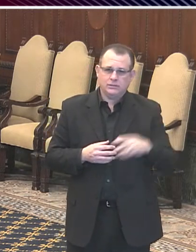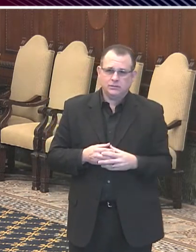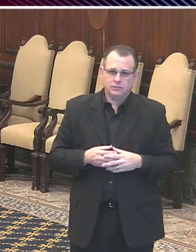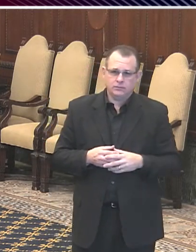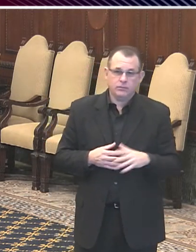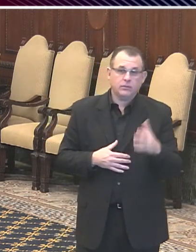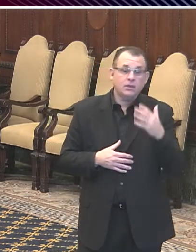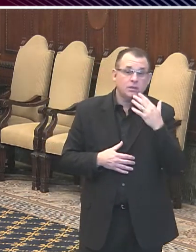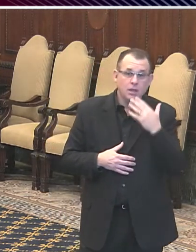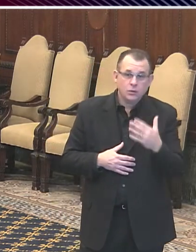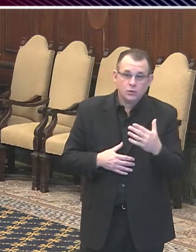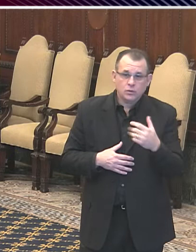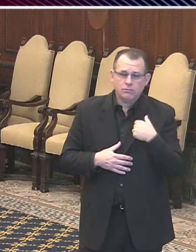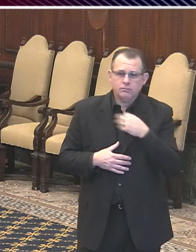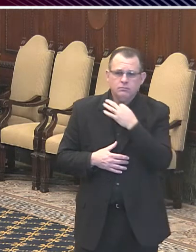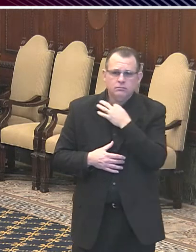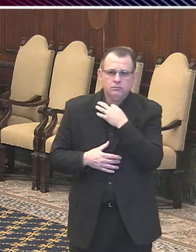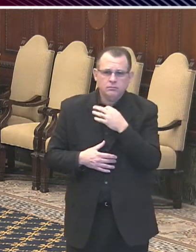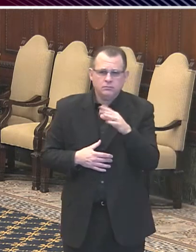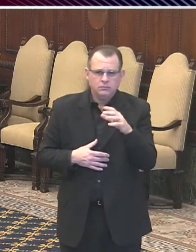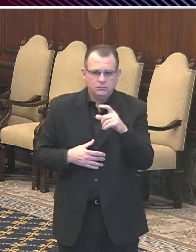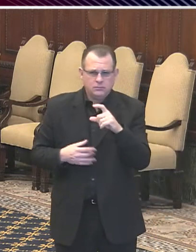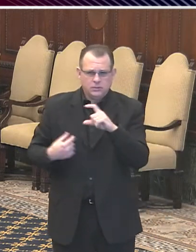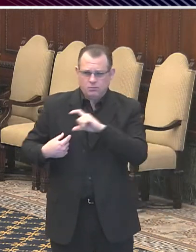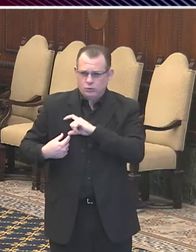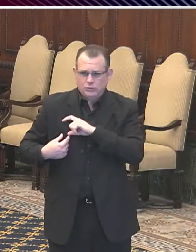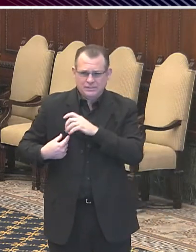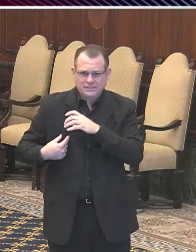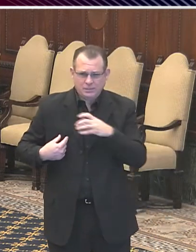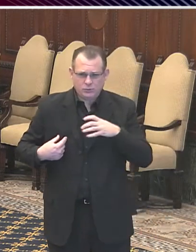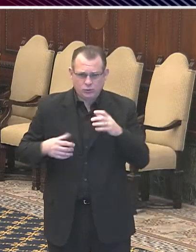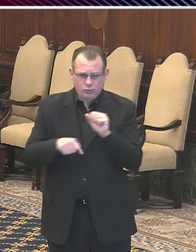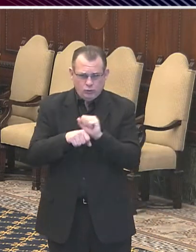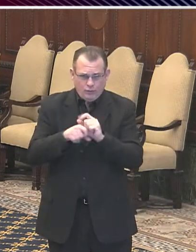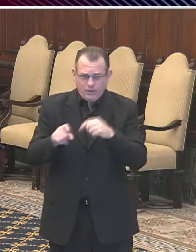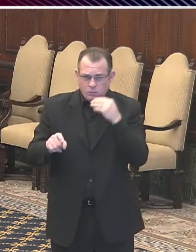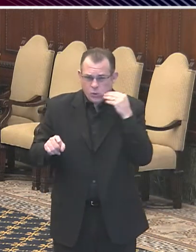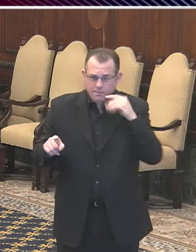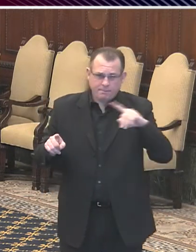I was wondering, is the police commissioner working from home?